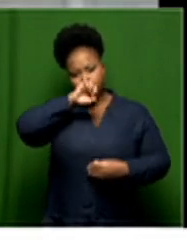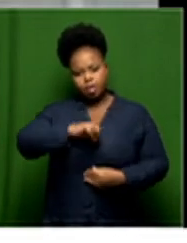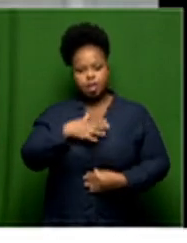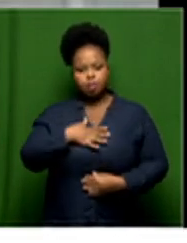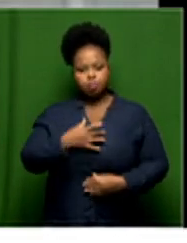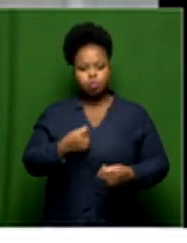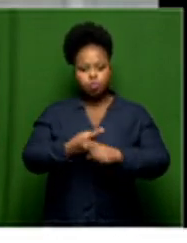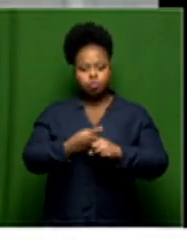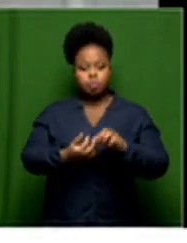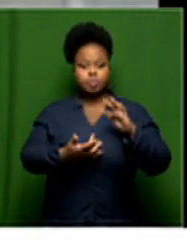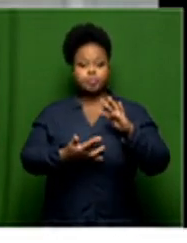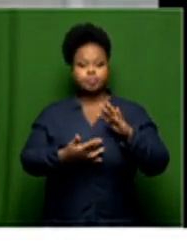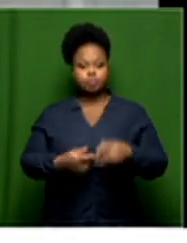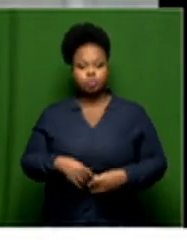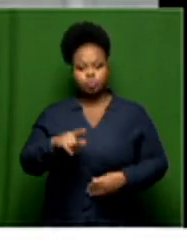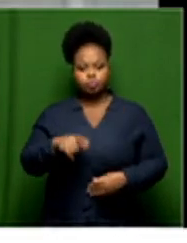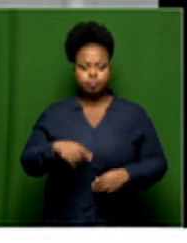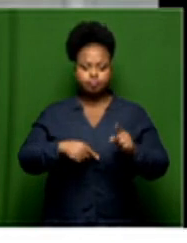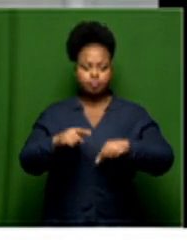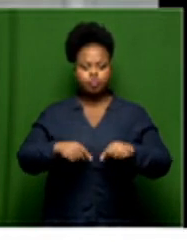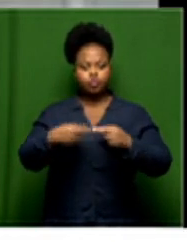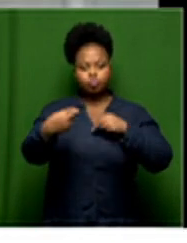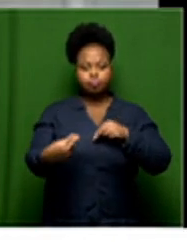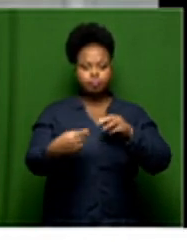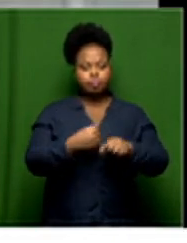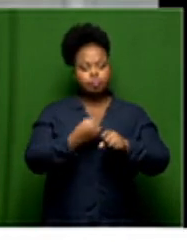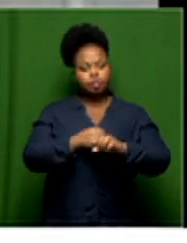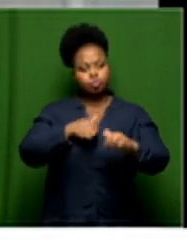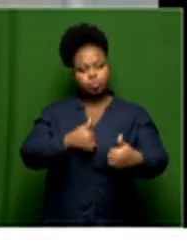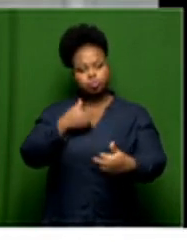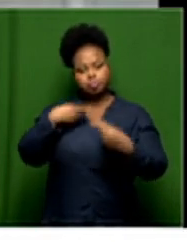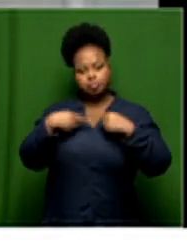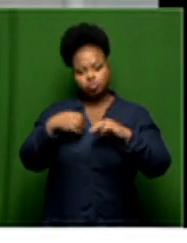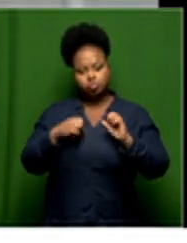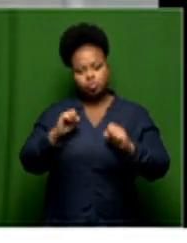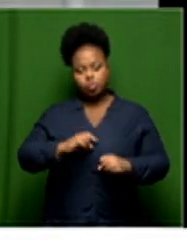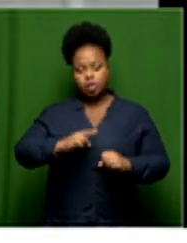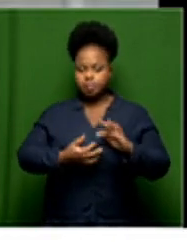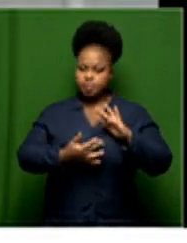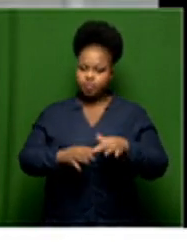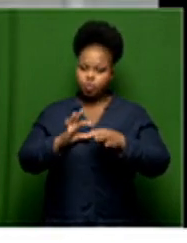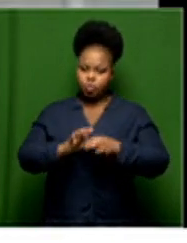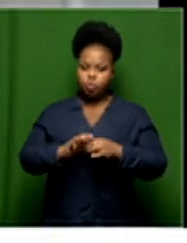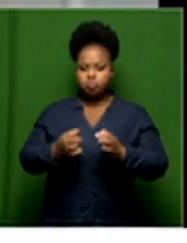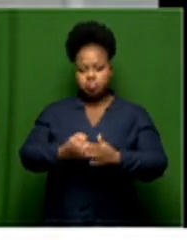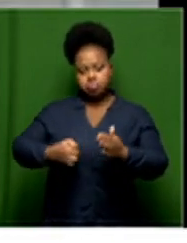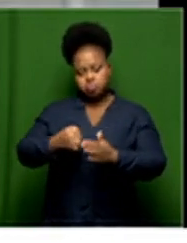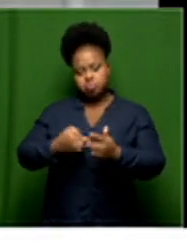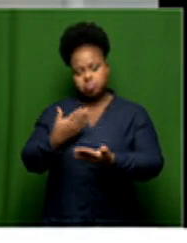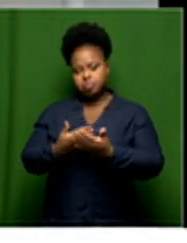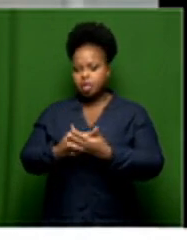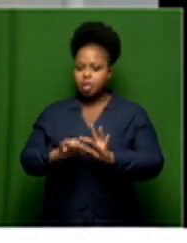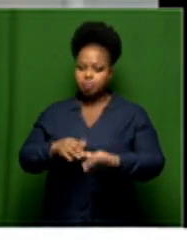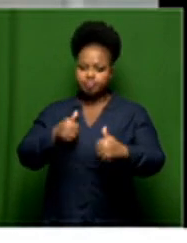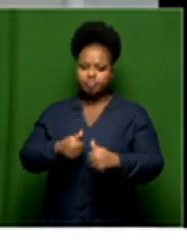and some inspiration of types of dining experiences that I enjoy. And the idea was to inspire home cooks to be able to create that